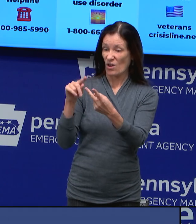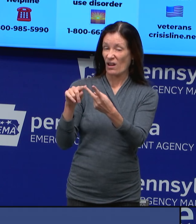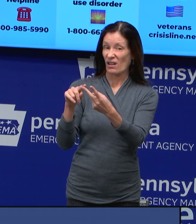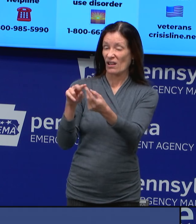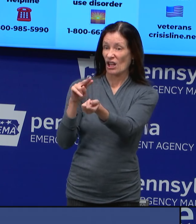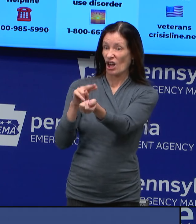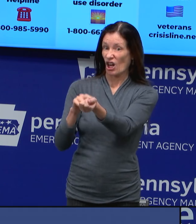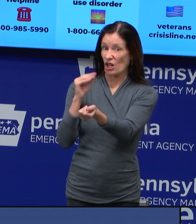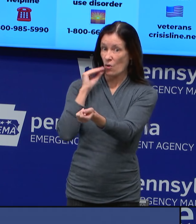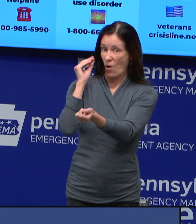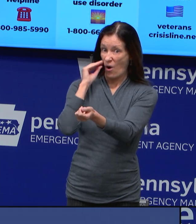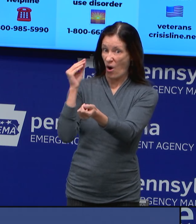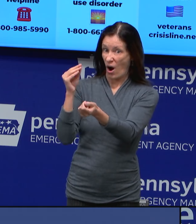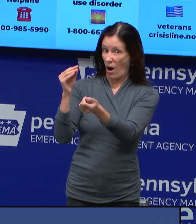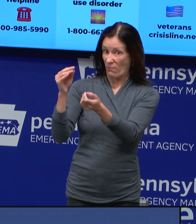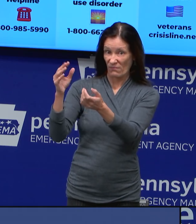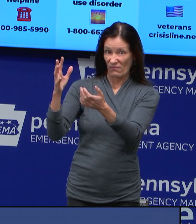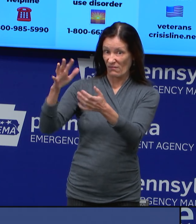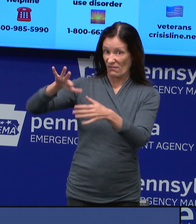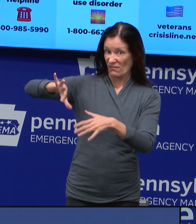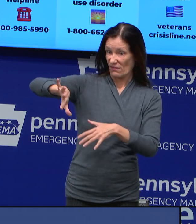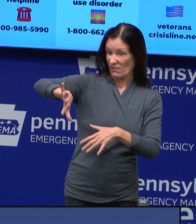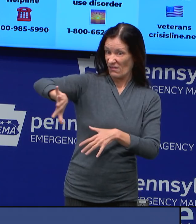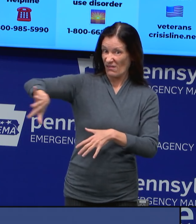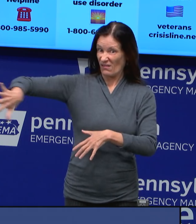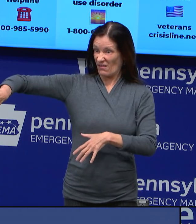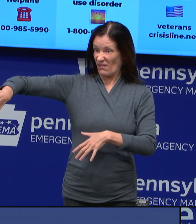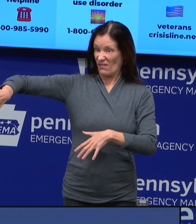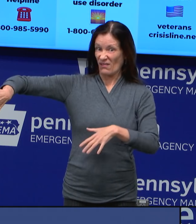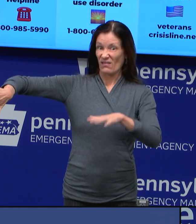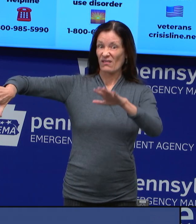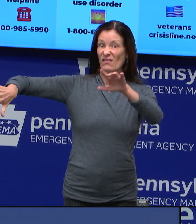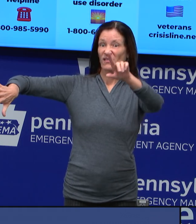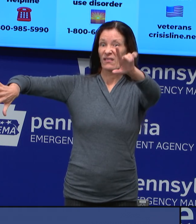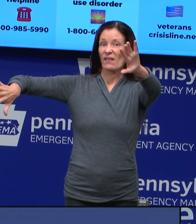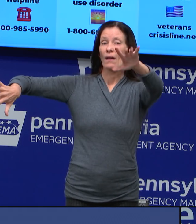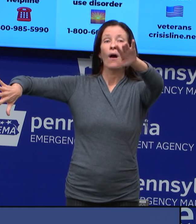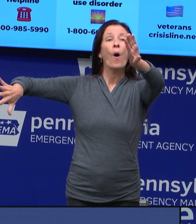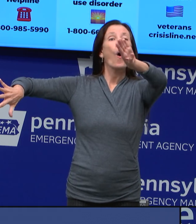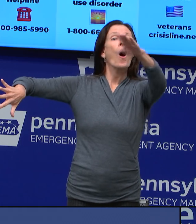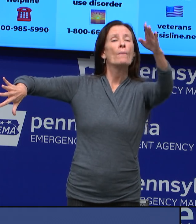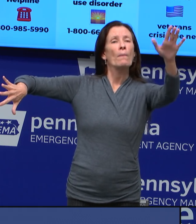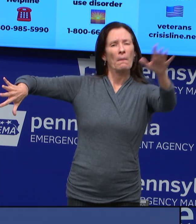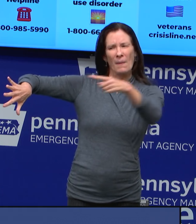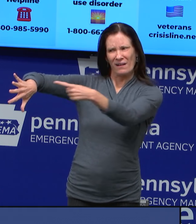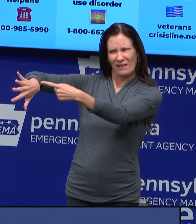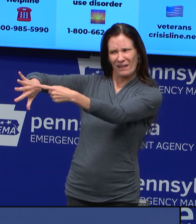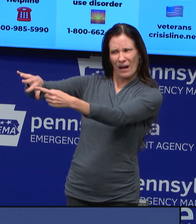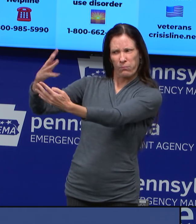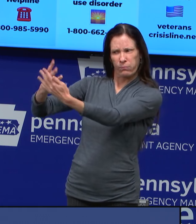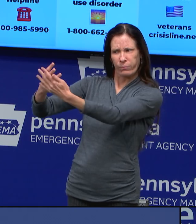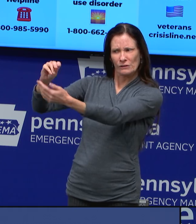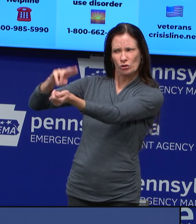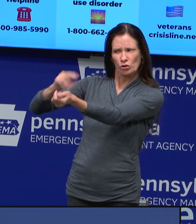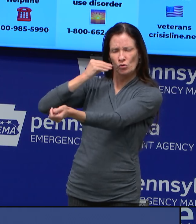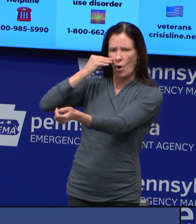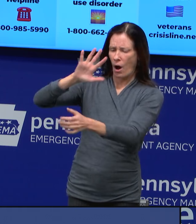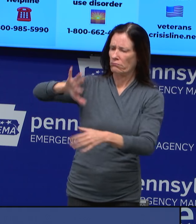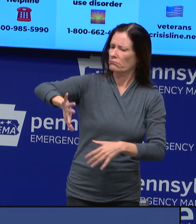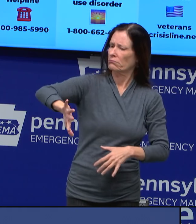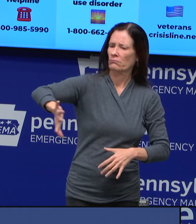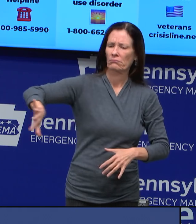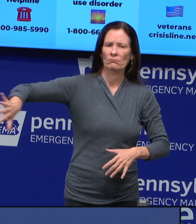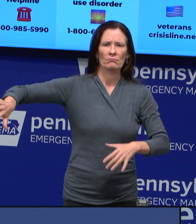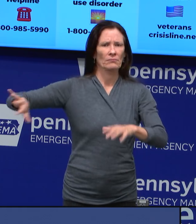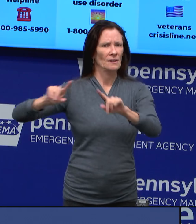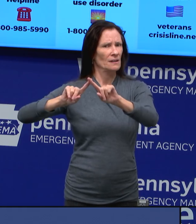areas that are not part of the general population, like nursing homes and prisons? Do you believe by doing so we would meet the numbers quicker here in the